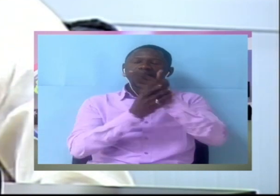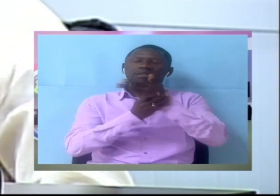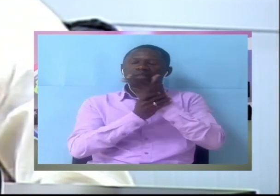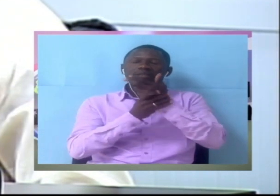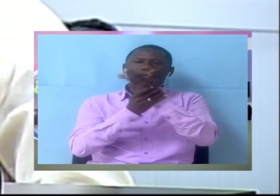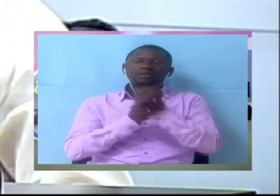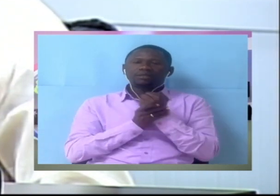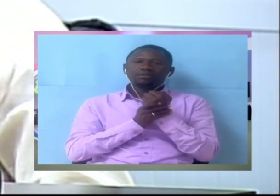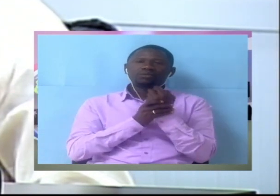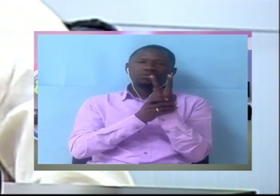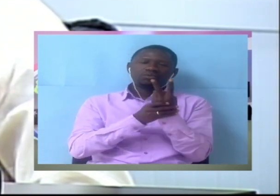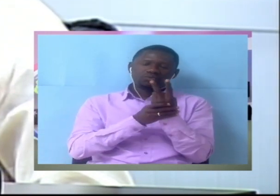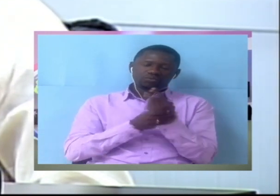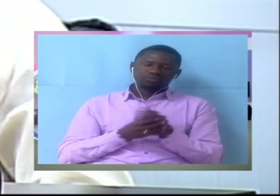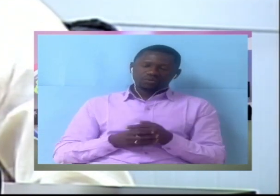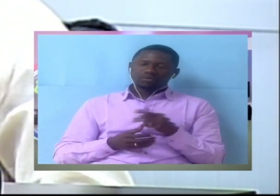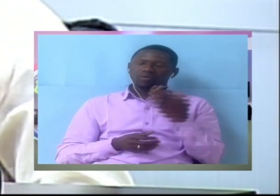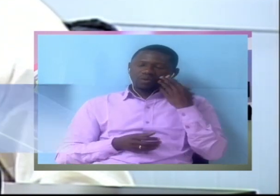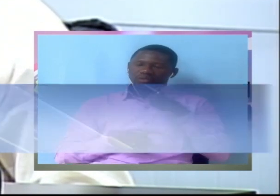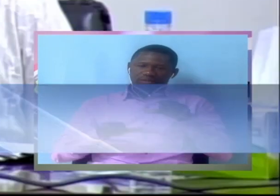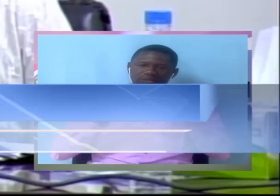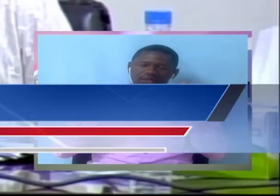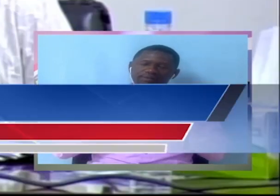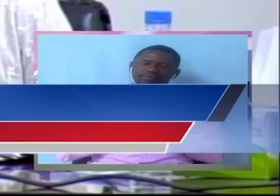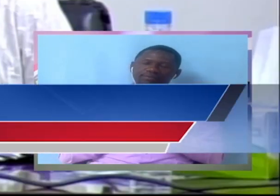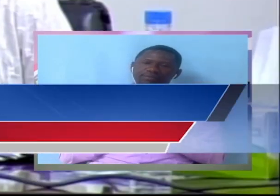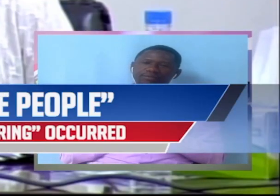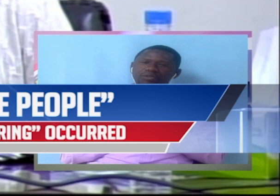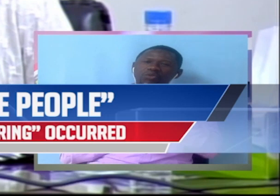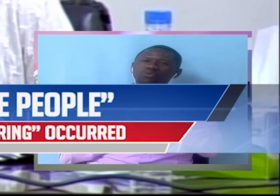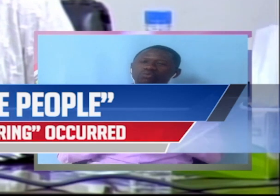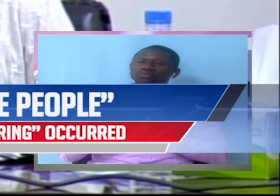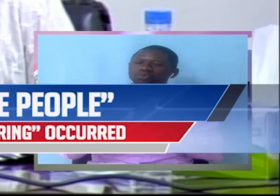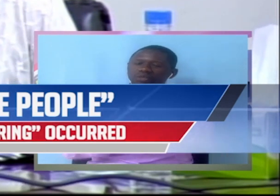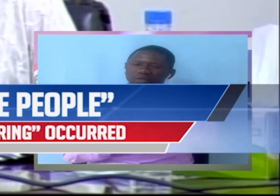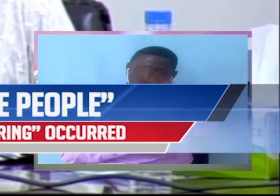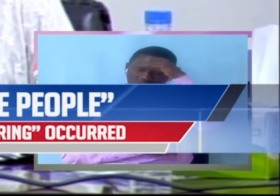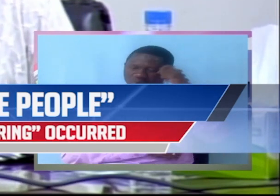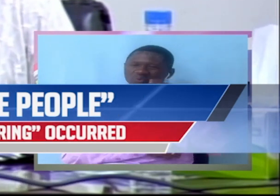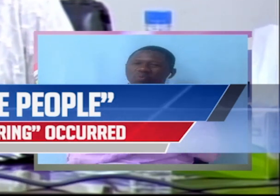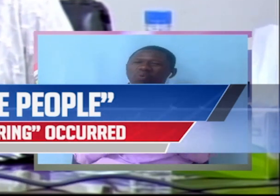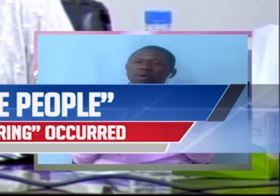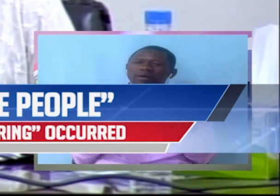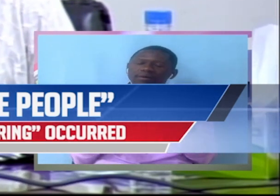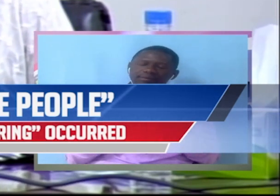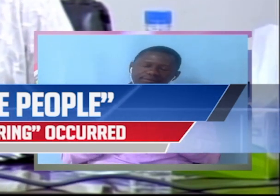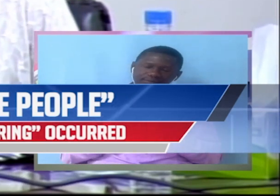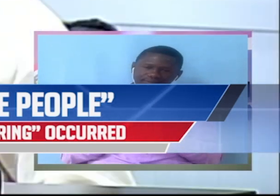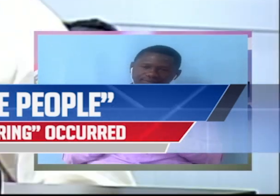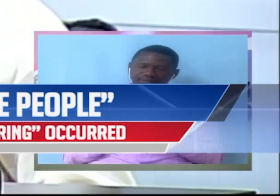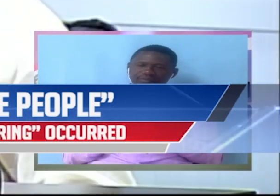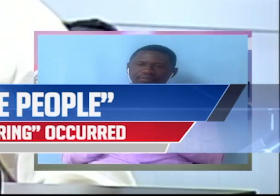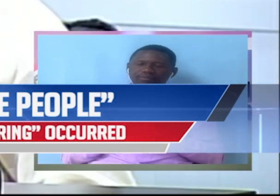Republic to the current government, the witness said he served in different units at the NIA and recalled how torture sessions were done and gave